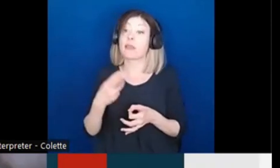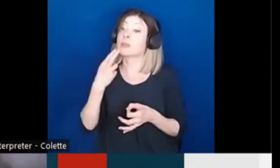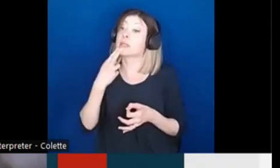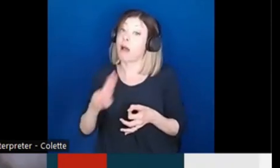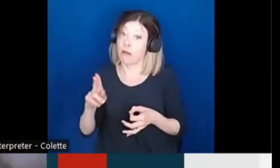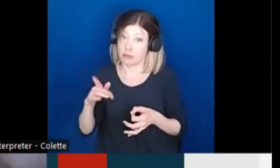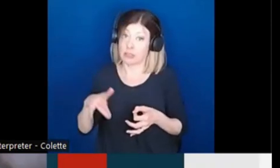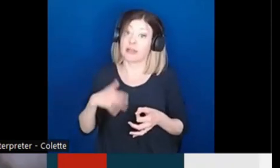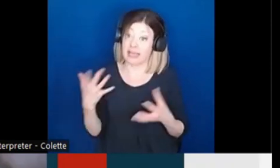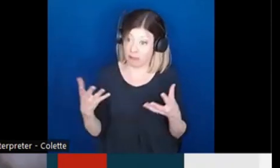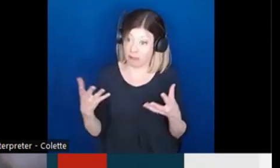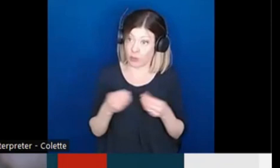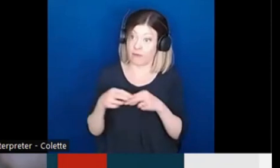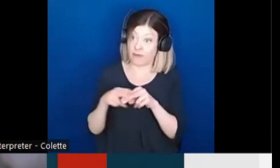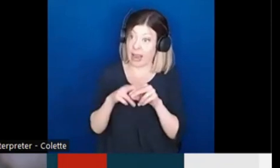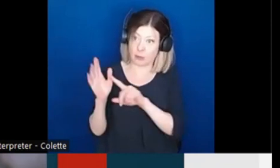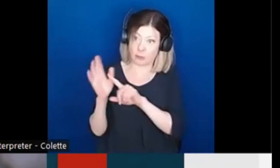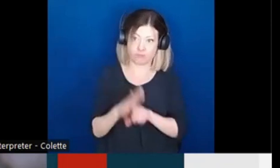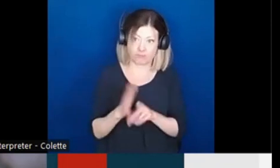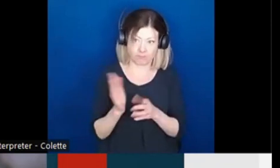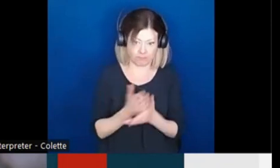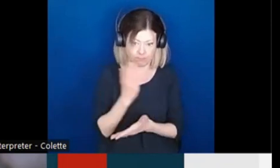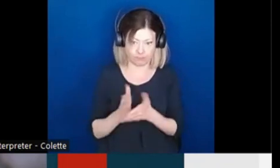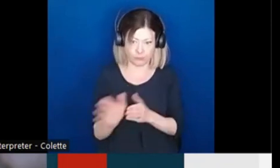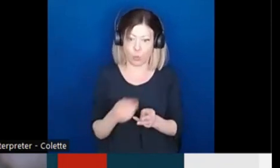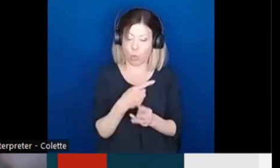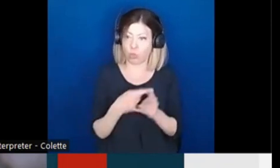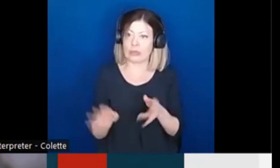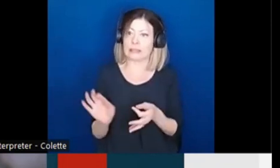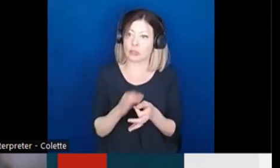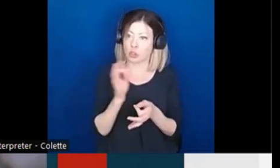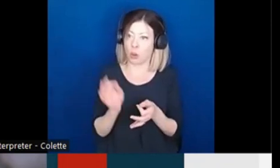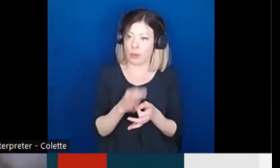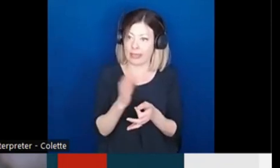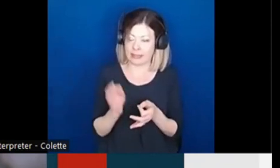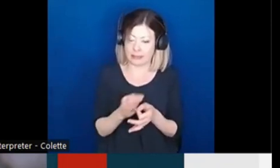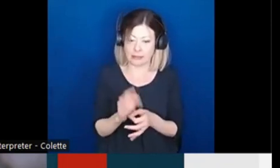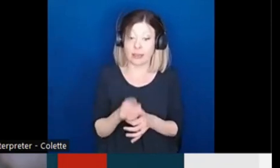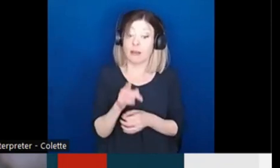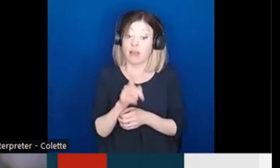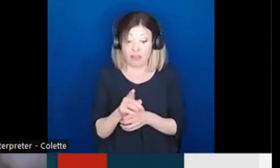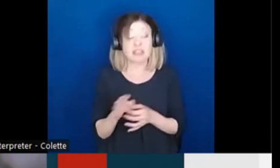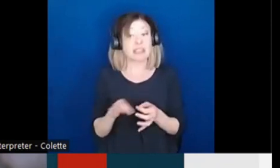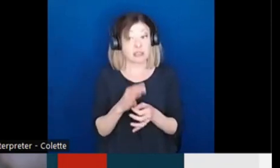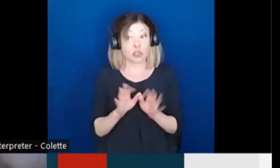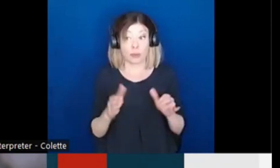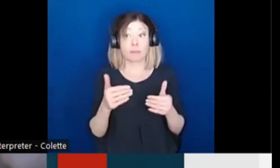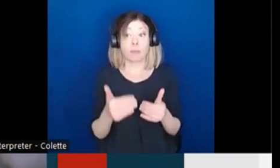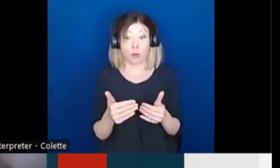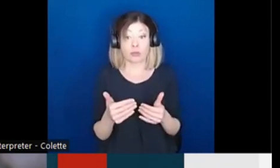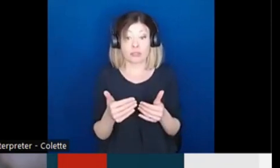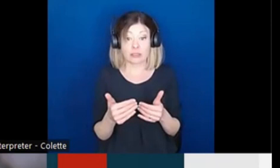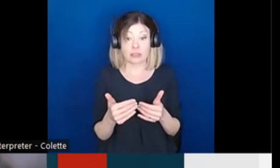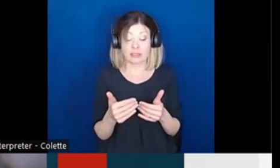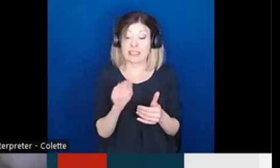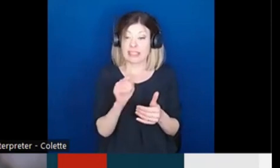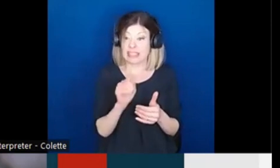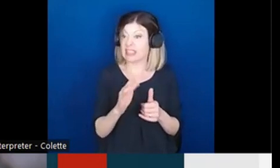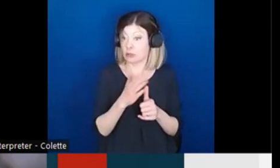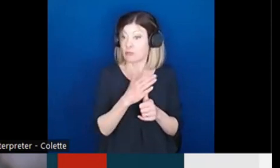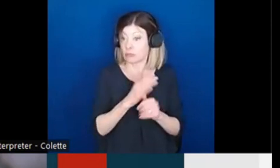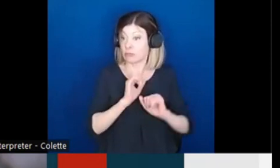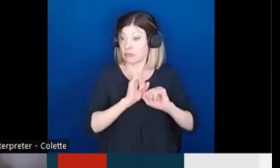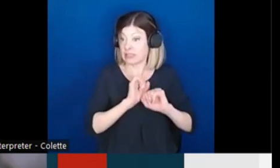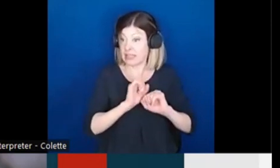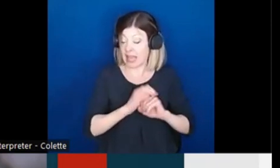made sure that they did. And this is one of the sewing boxes. This is original. You can see the little illustration there in the